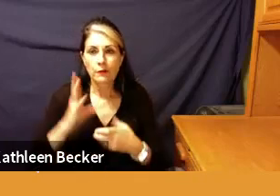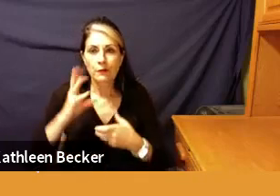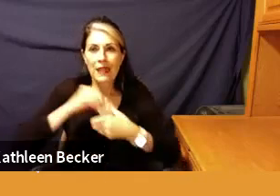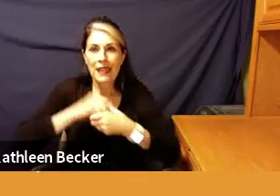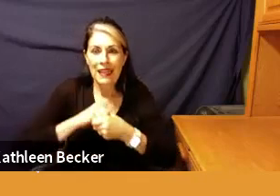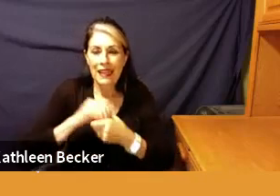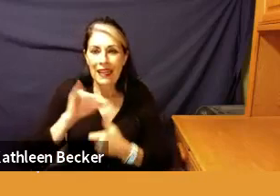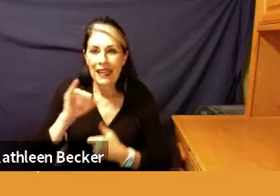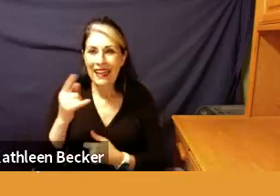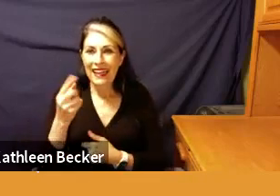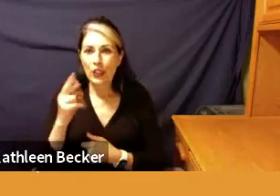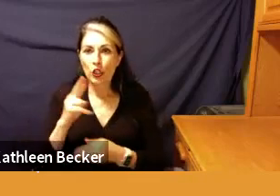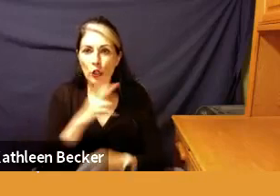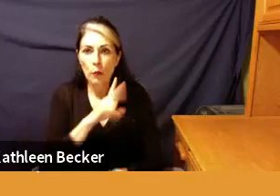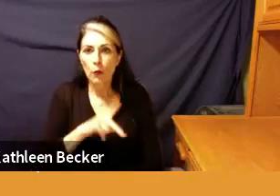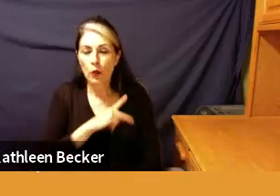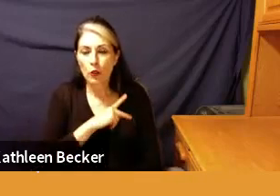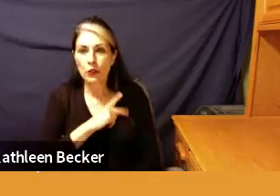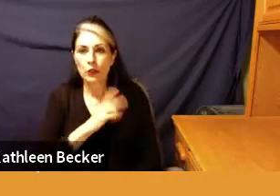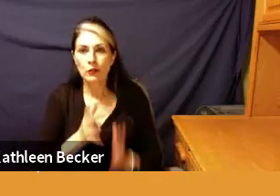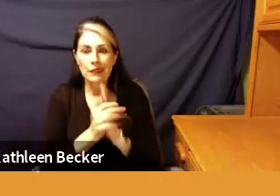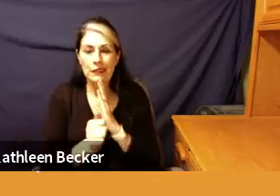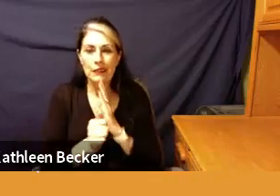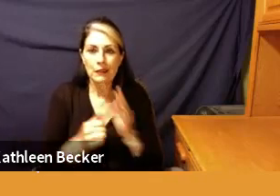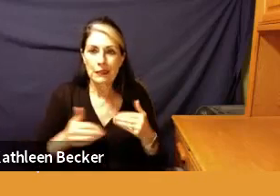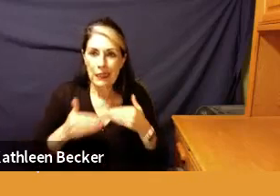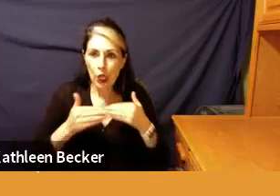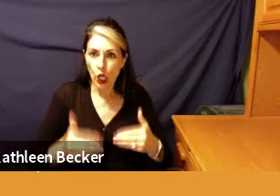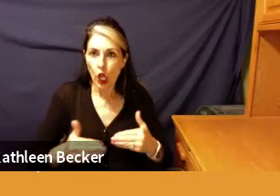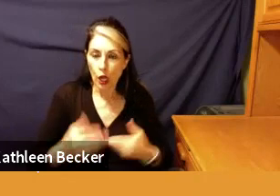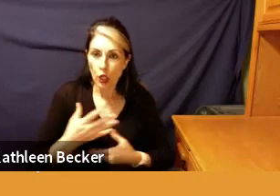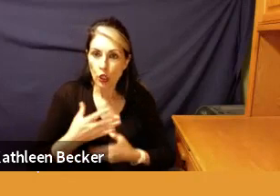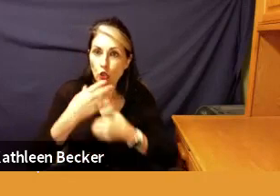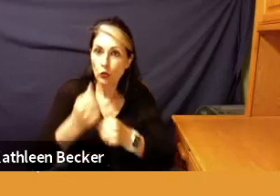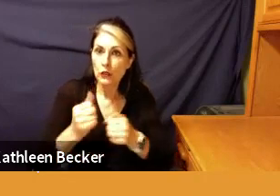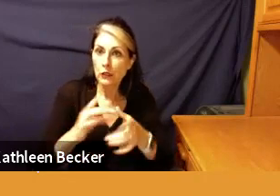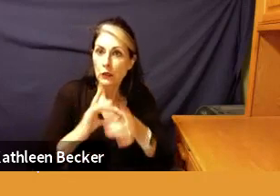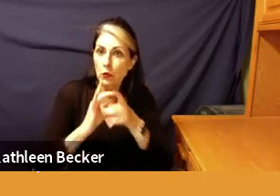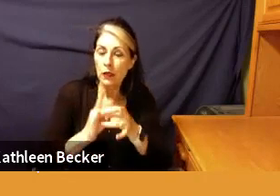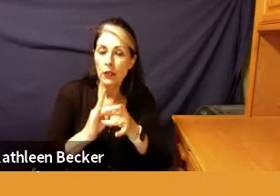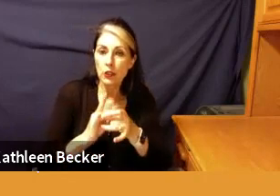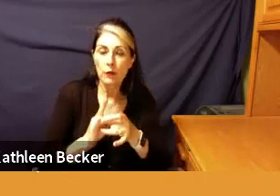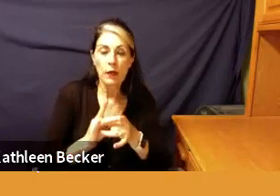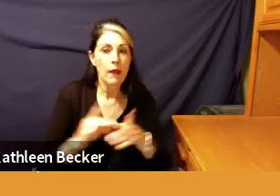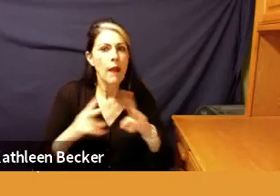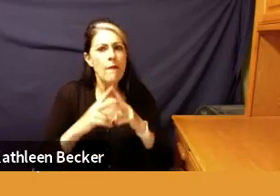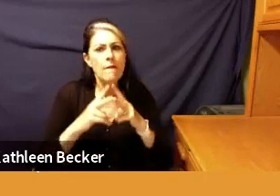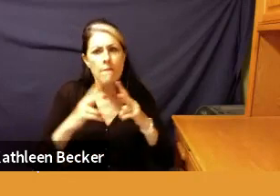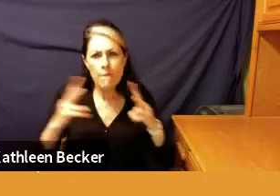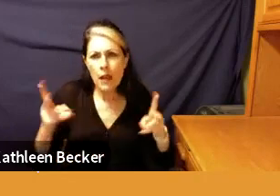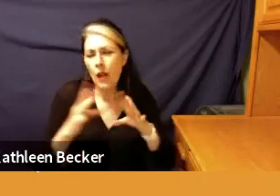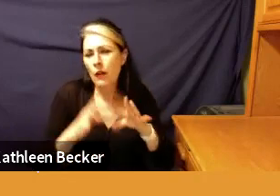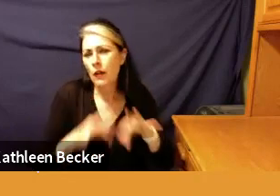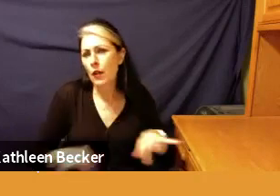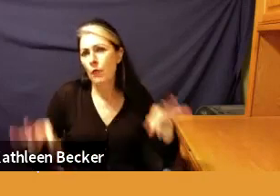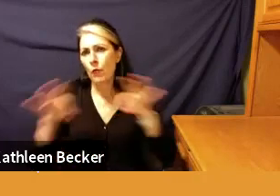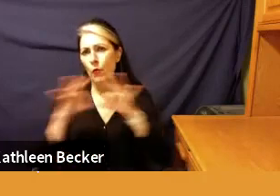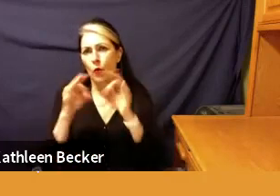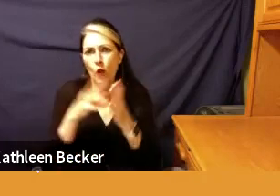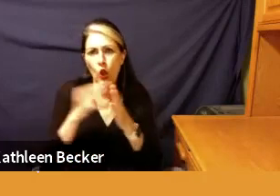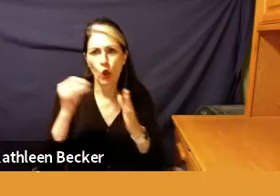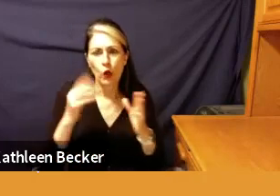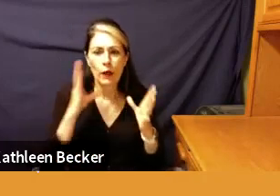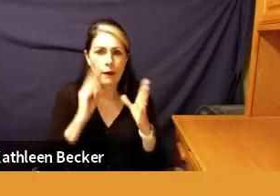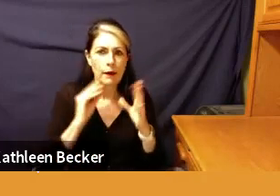getting along with other people, being able to build trusting relationships. Those are all very, very important in the learning